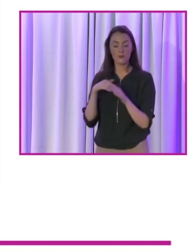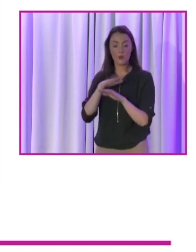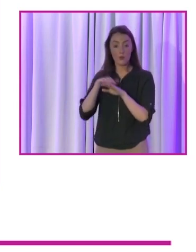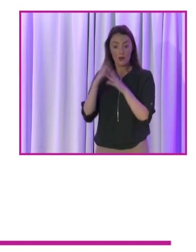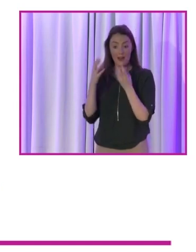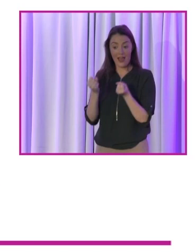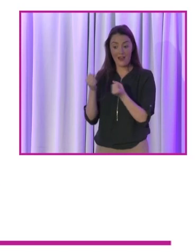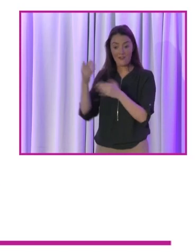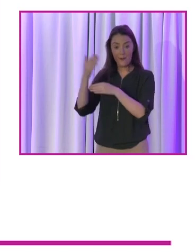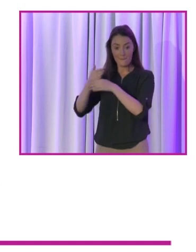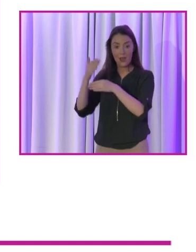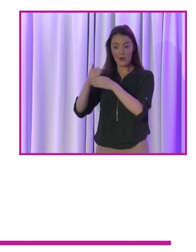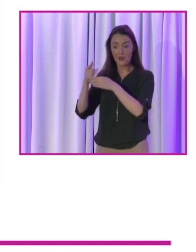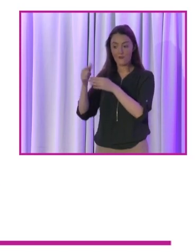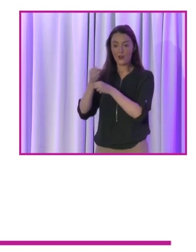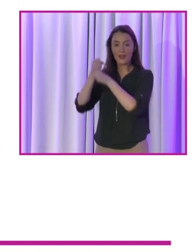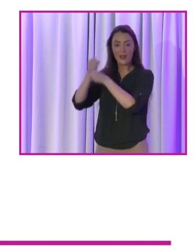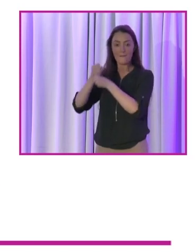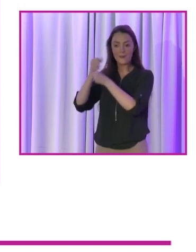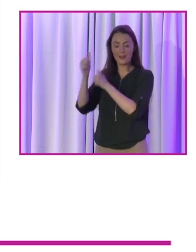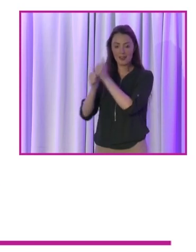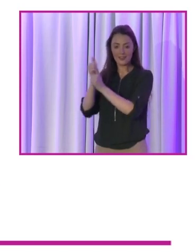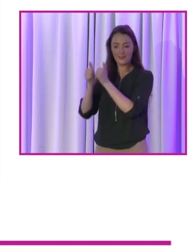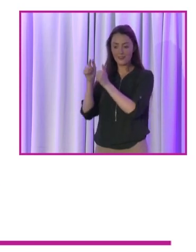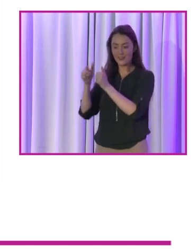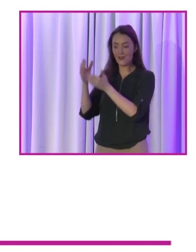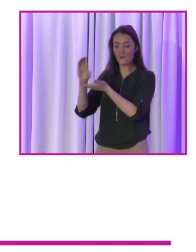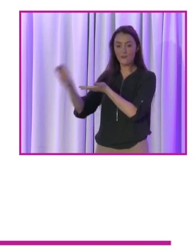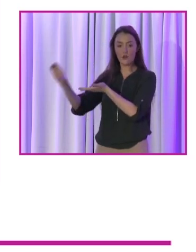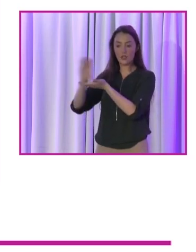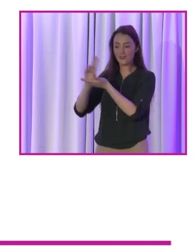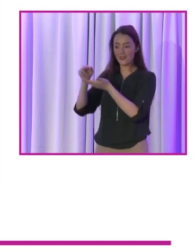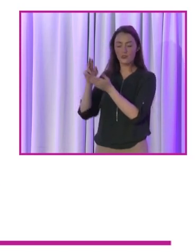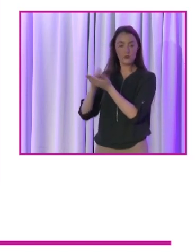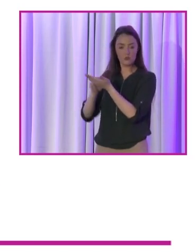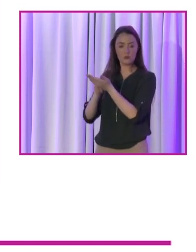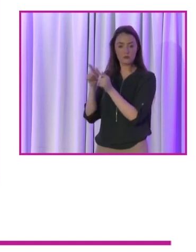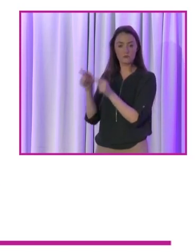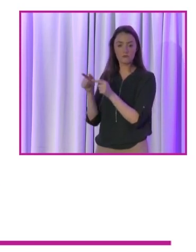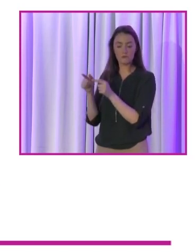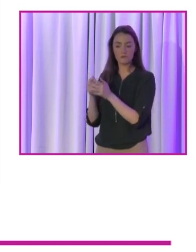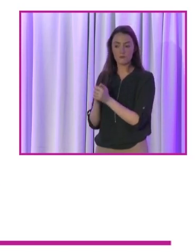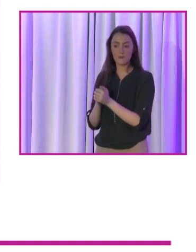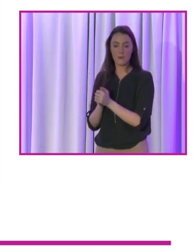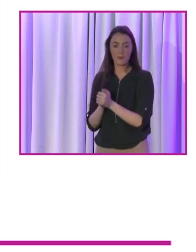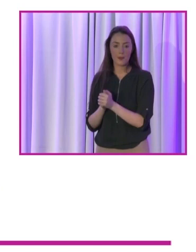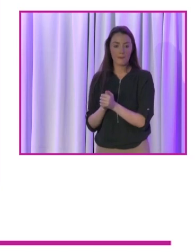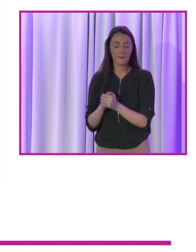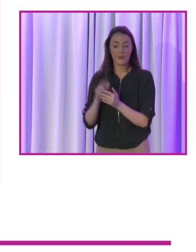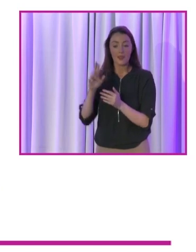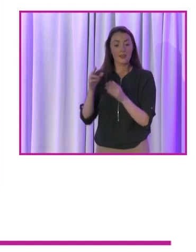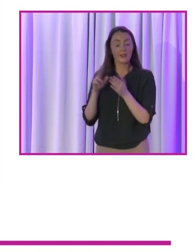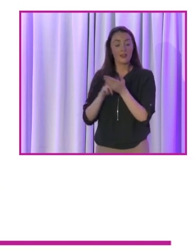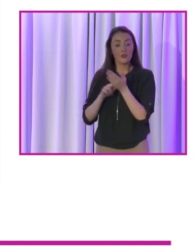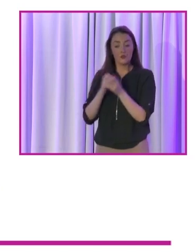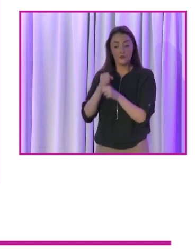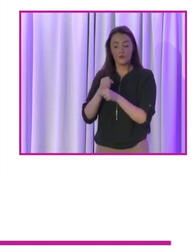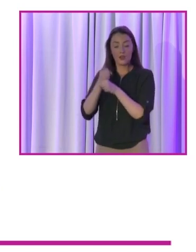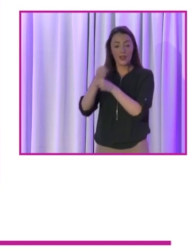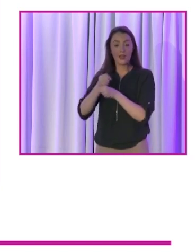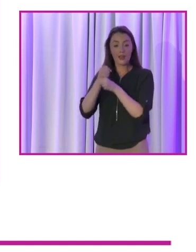to doing campaign activities, the fund can be utilised, basically. It can't be used for campaign expenditure,